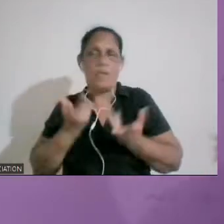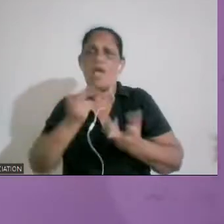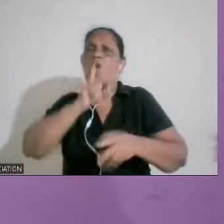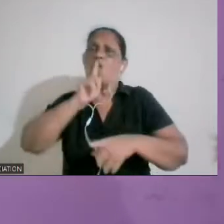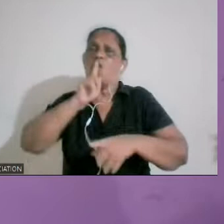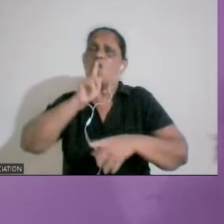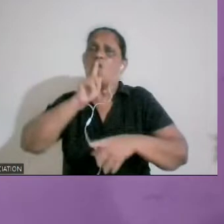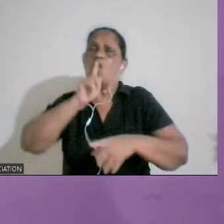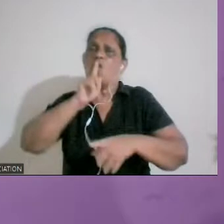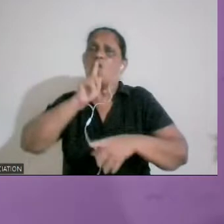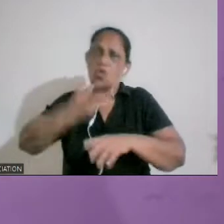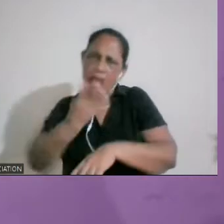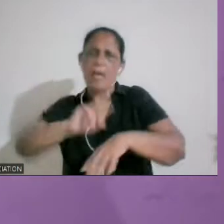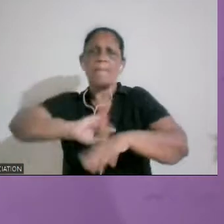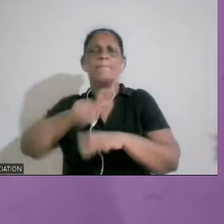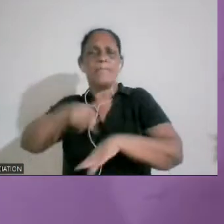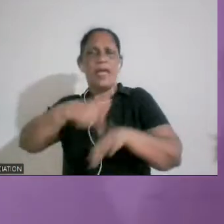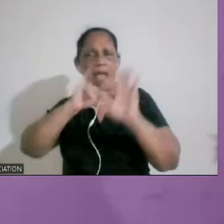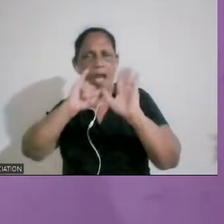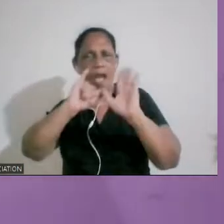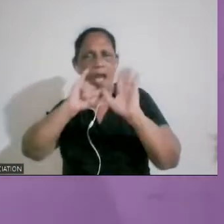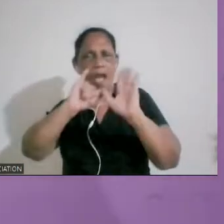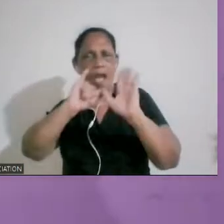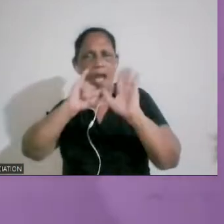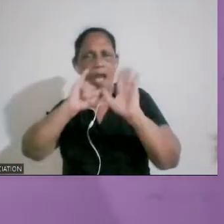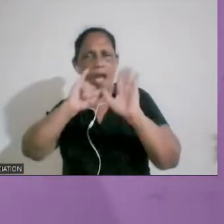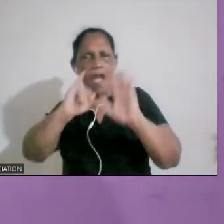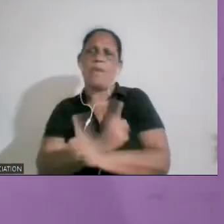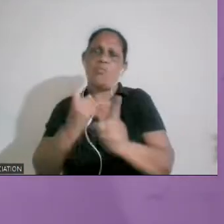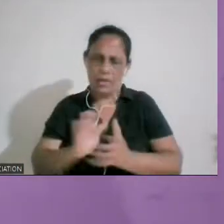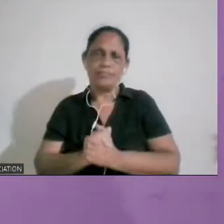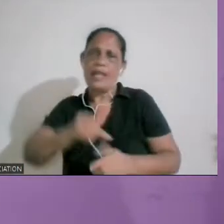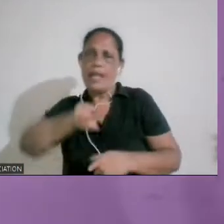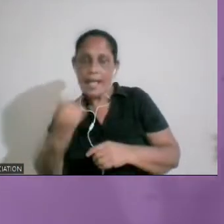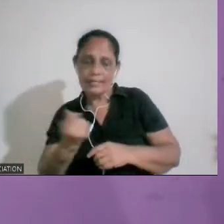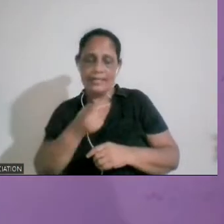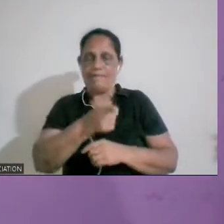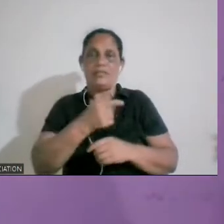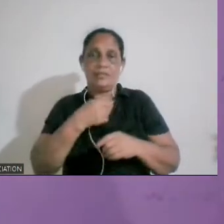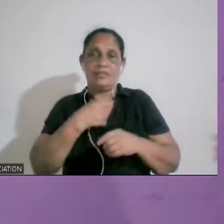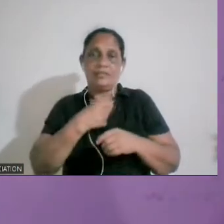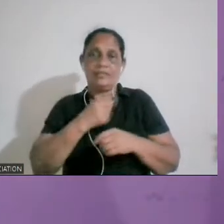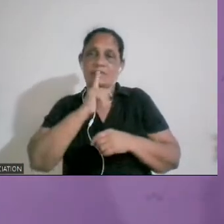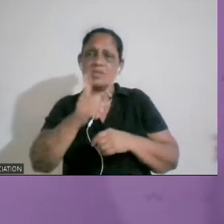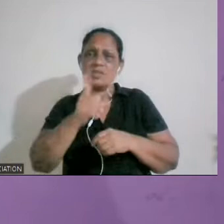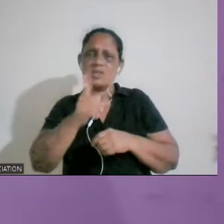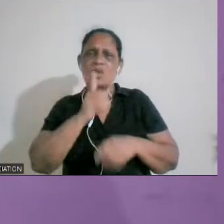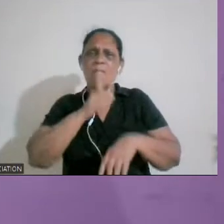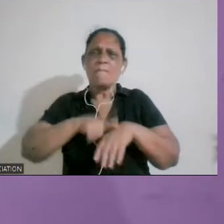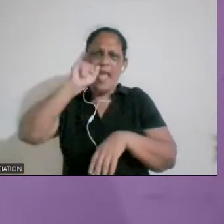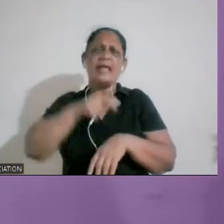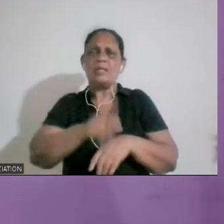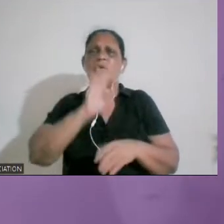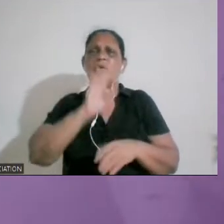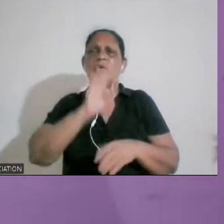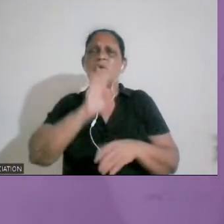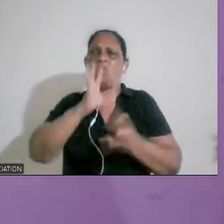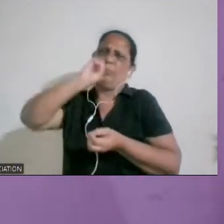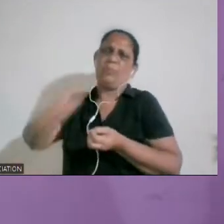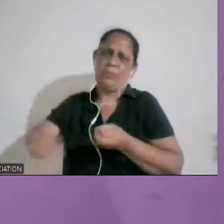it's disposable and not eco-friendly. It does not biodegrade, but it is an option. It's more expensive than the